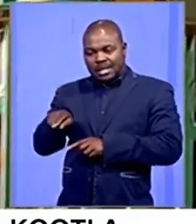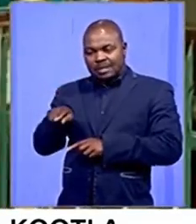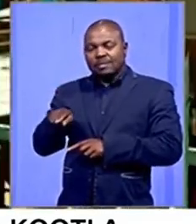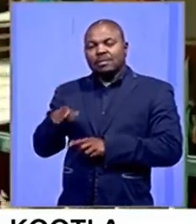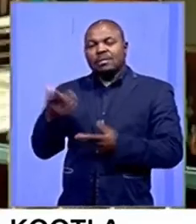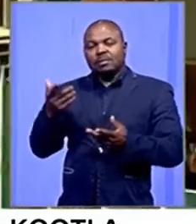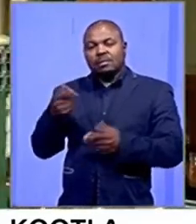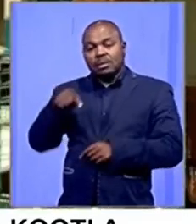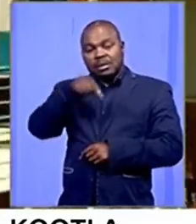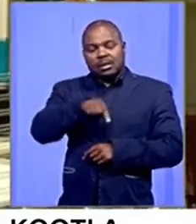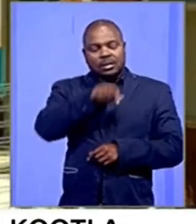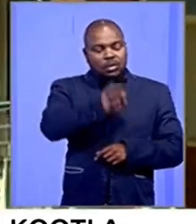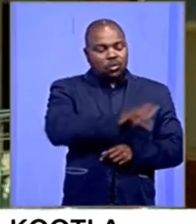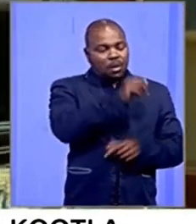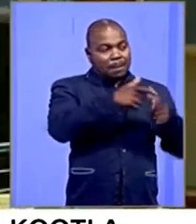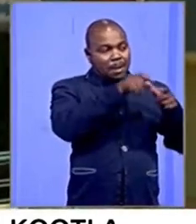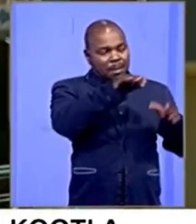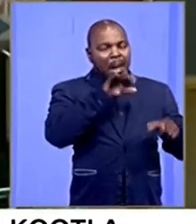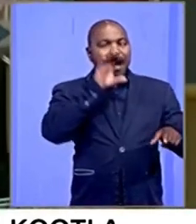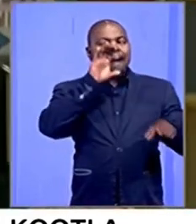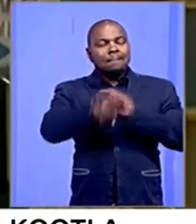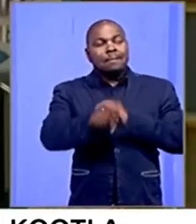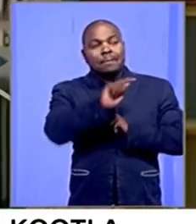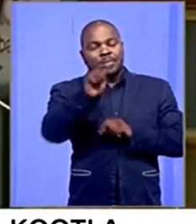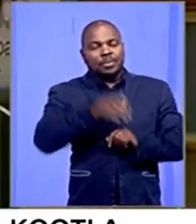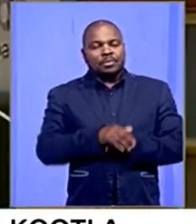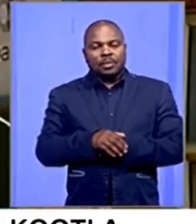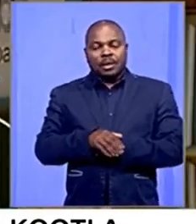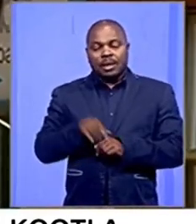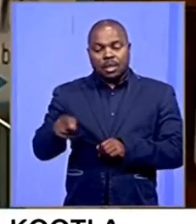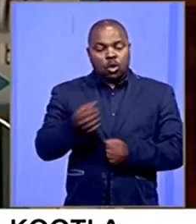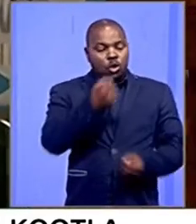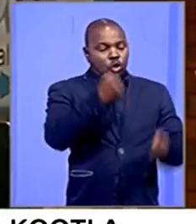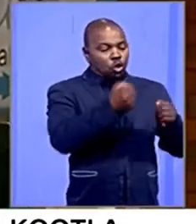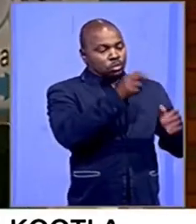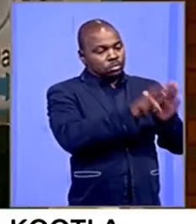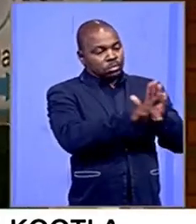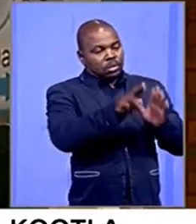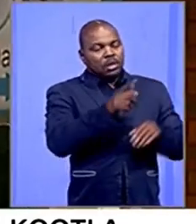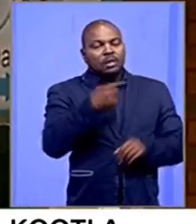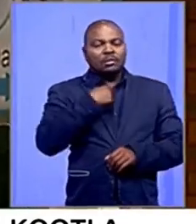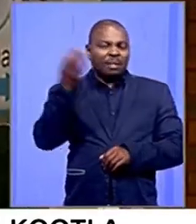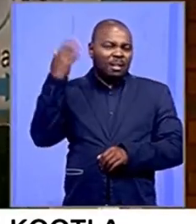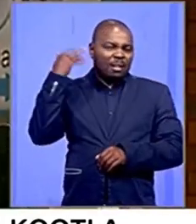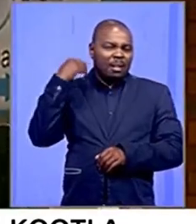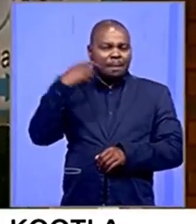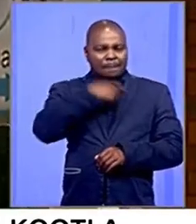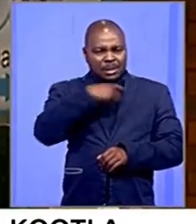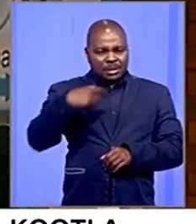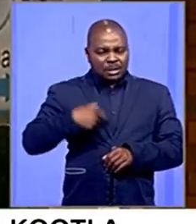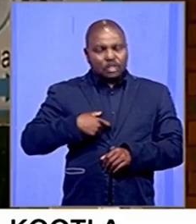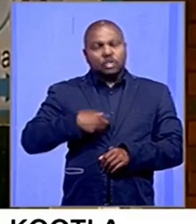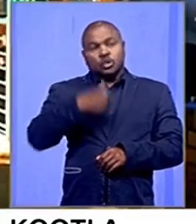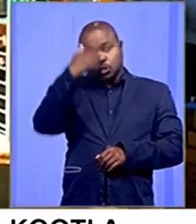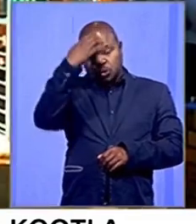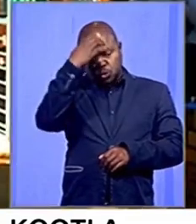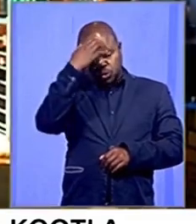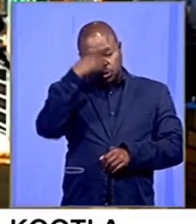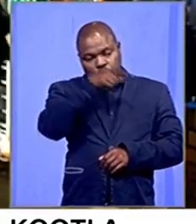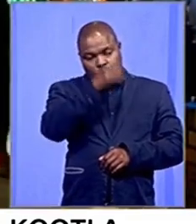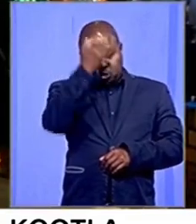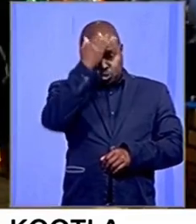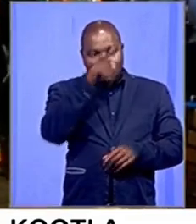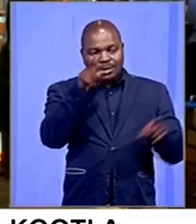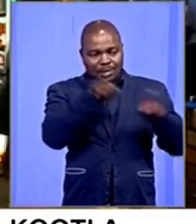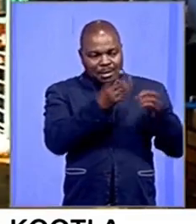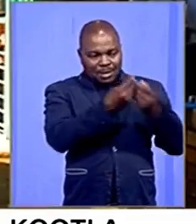ya Afrika Borwa. Ngwagola sherif e laetse go rekišwa ga dithuto tša mopresidente wa peleng Jacob Zuma. Se ke morago ga gore